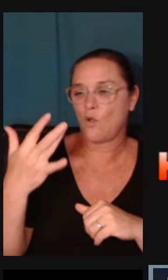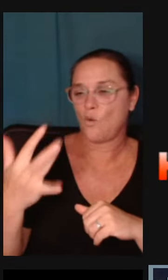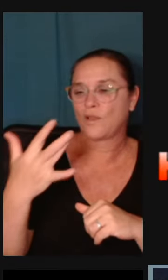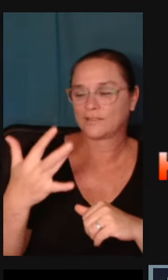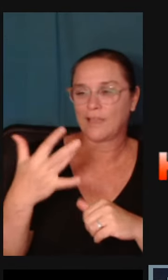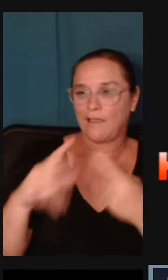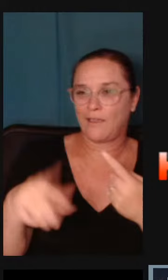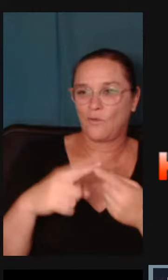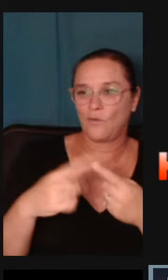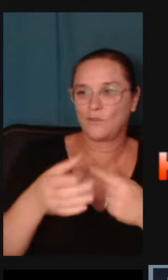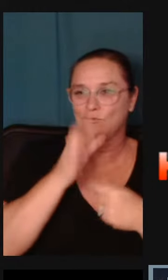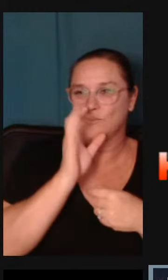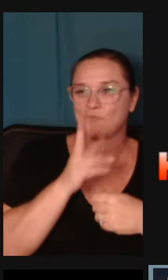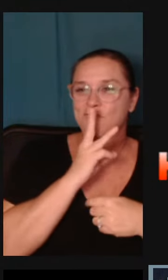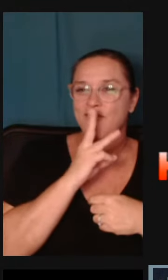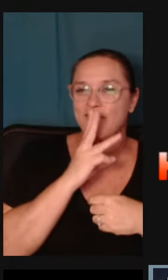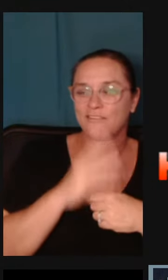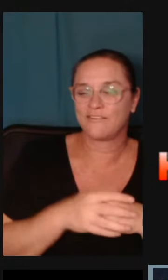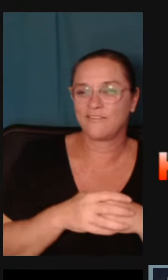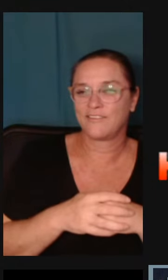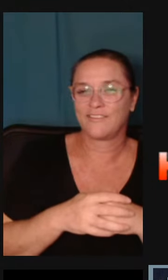that. Gotcha.